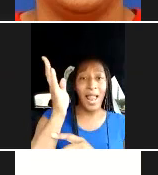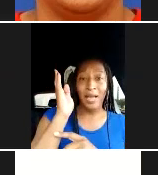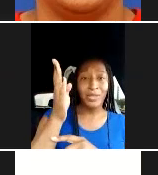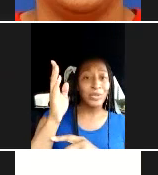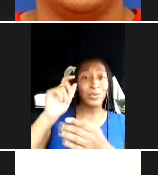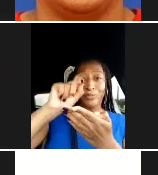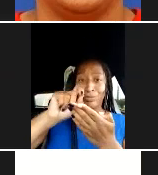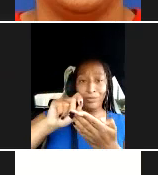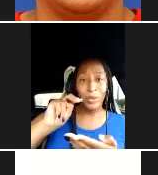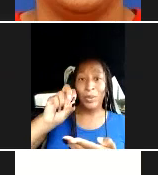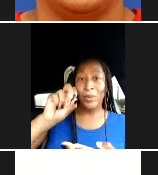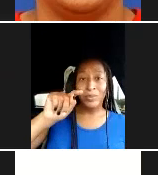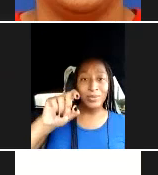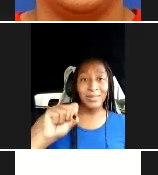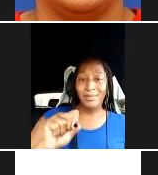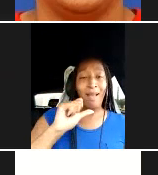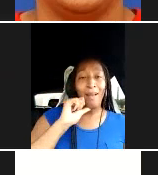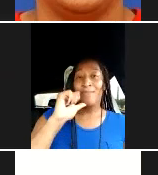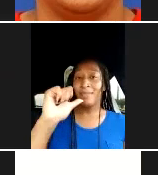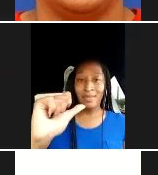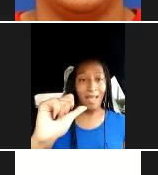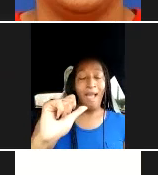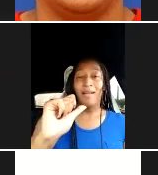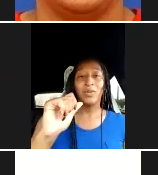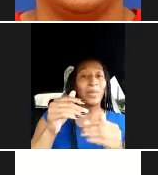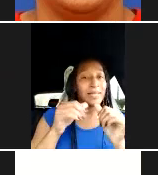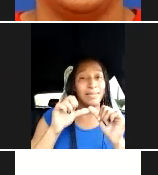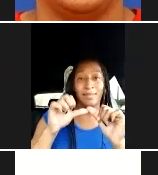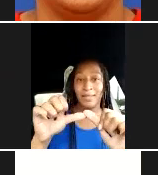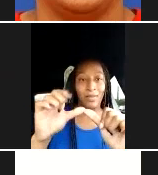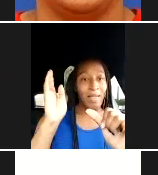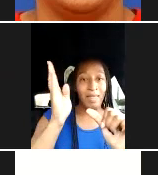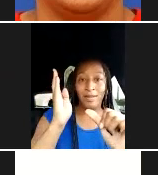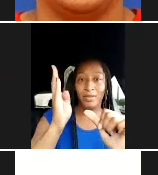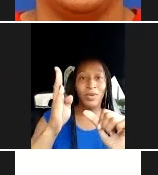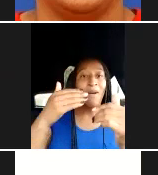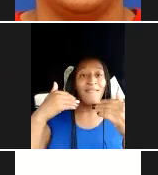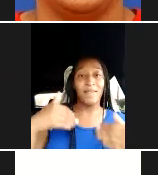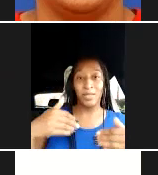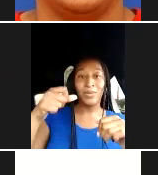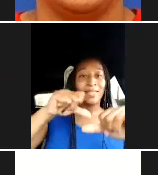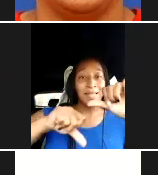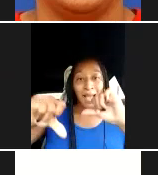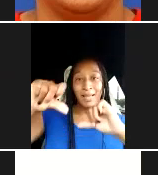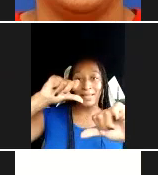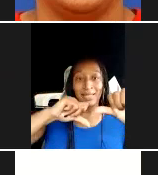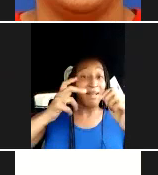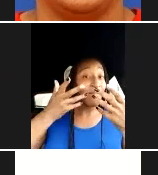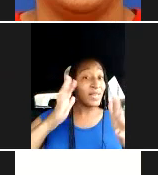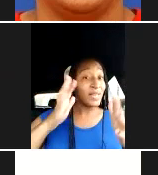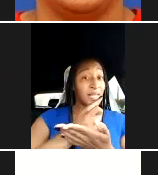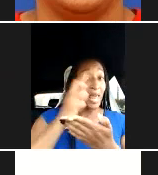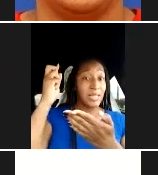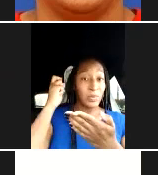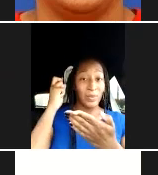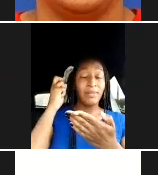lecture on any more physical science. We finished that last week. The only other item that you have on your